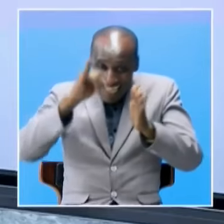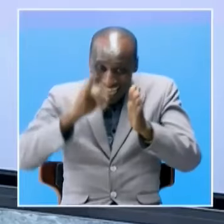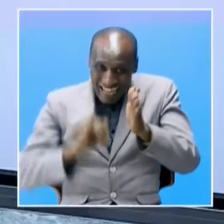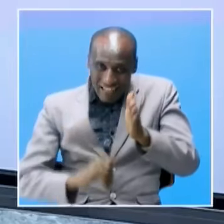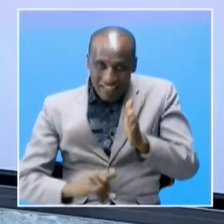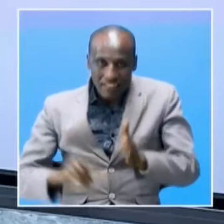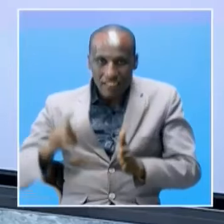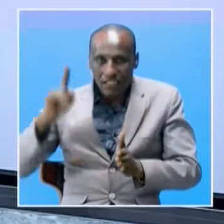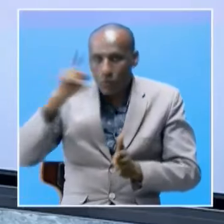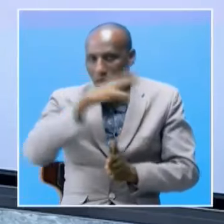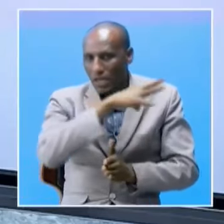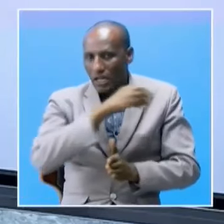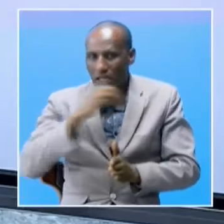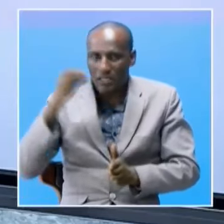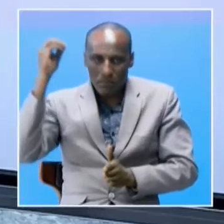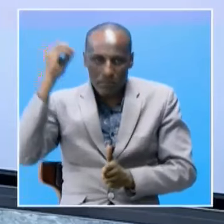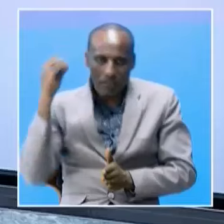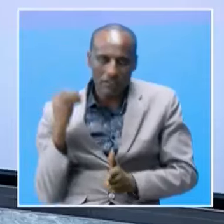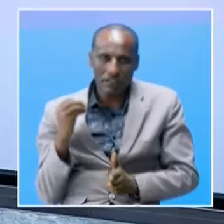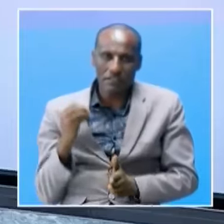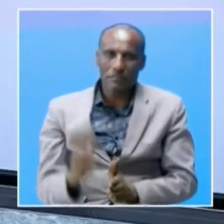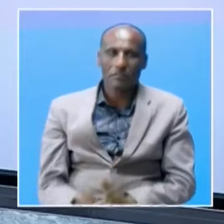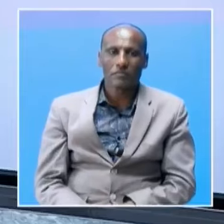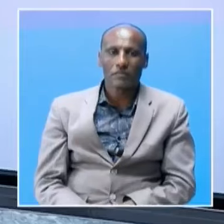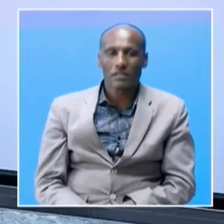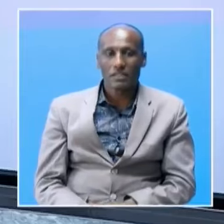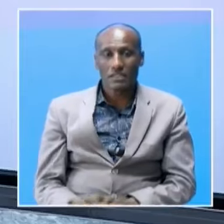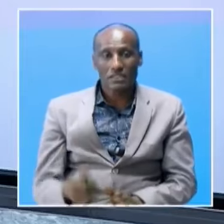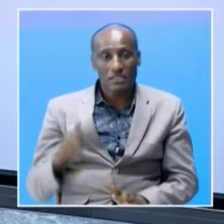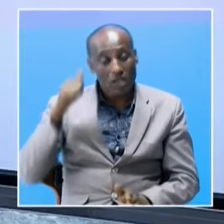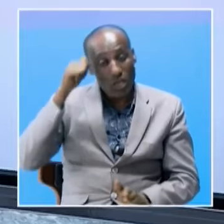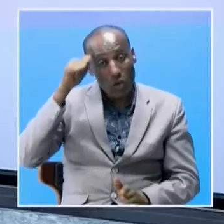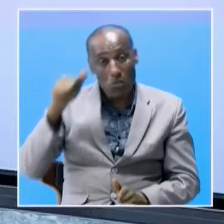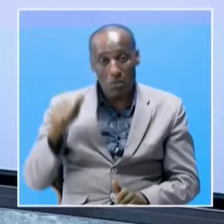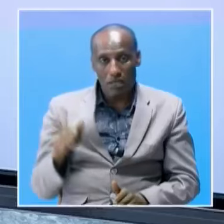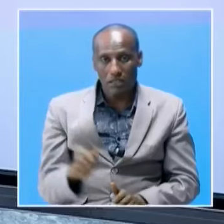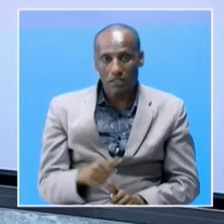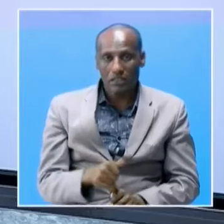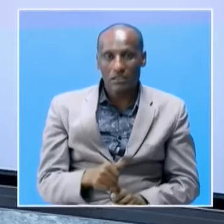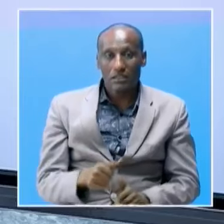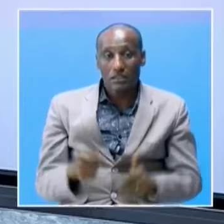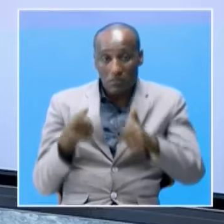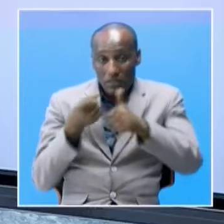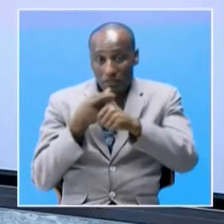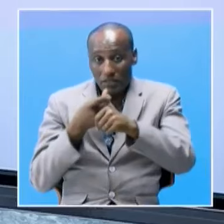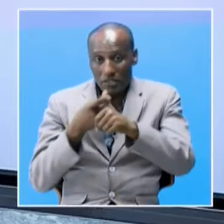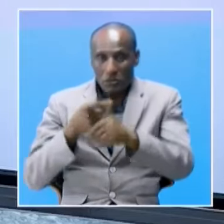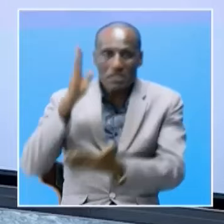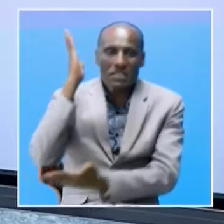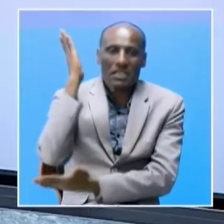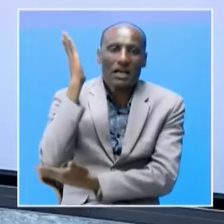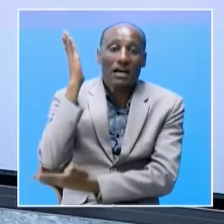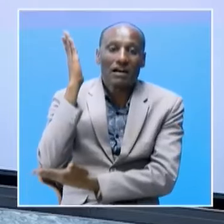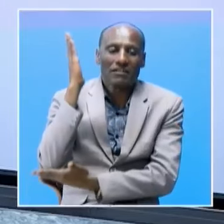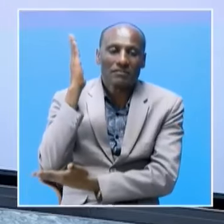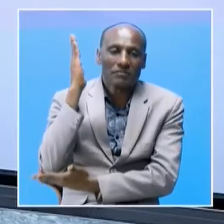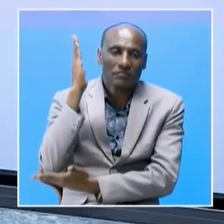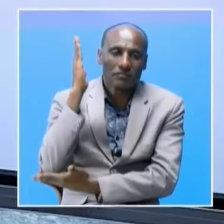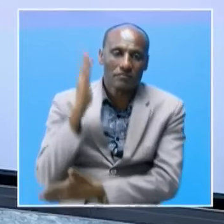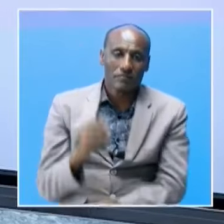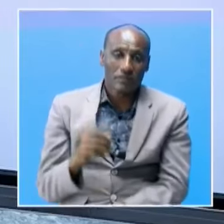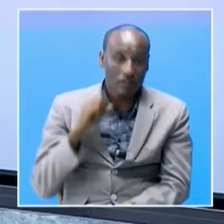Because a weatherman is a human being and a technology is a system that might be perfect or sometimes that might fail.